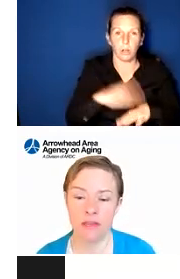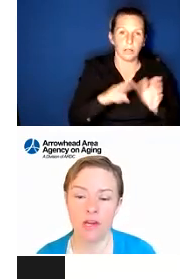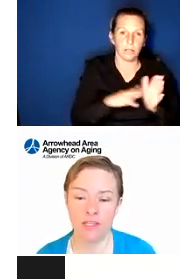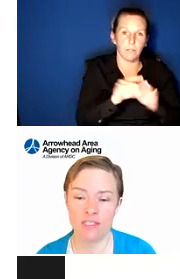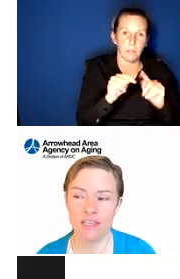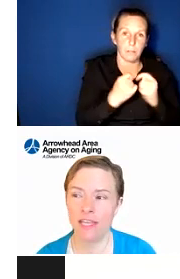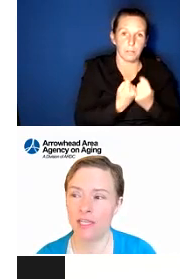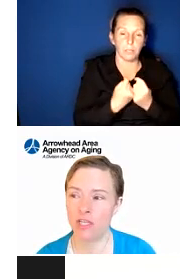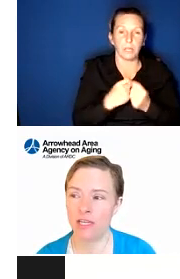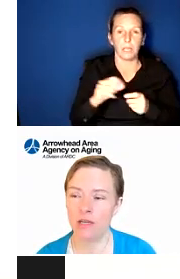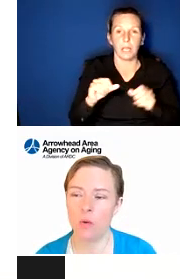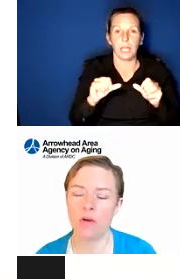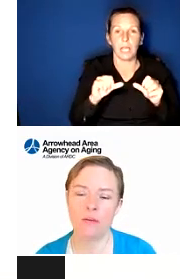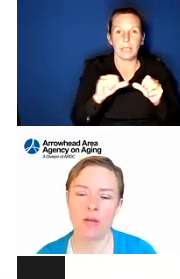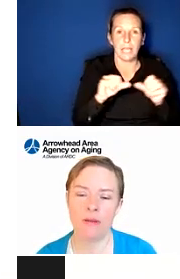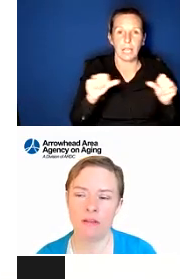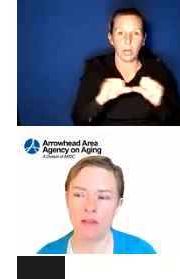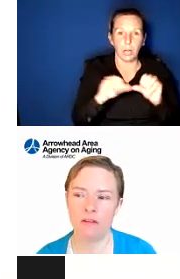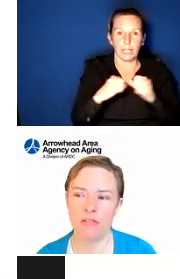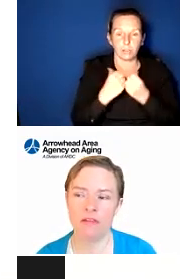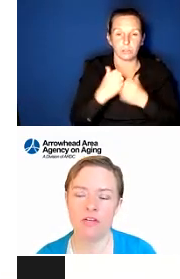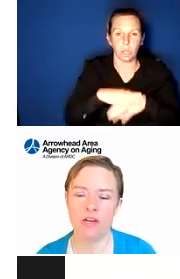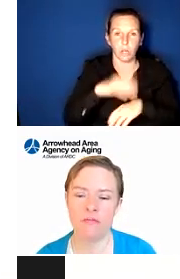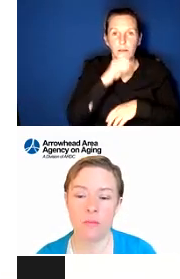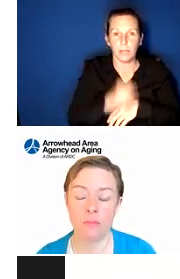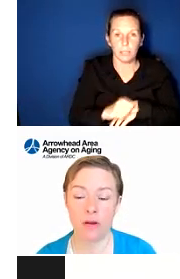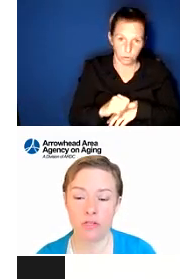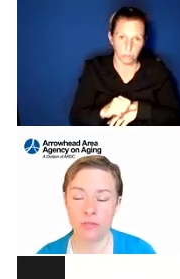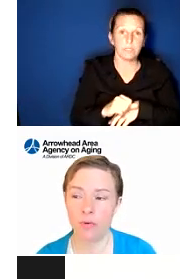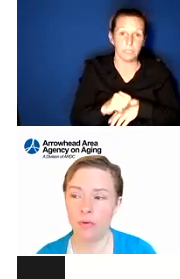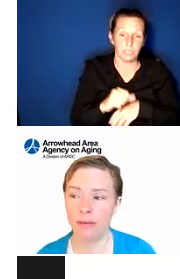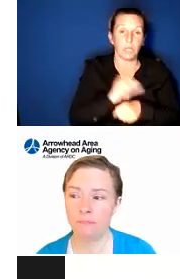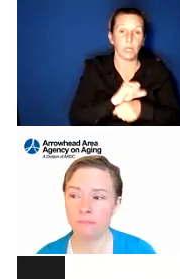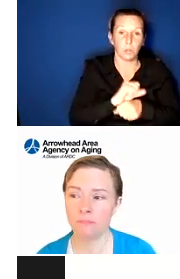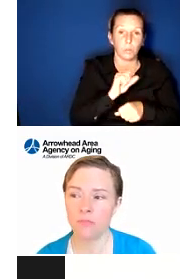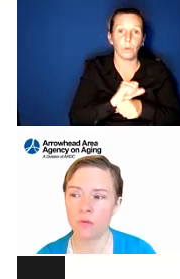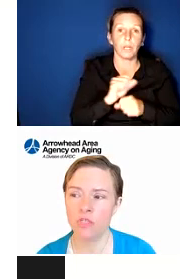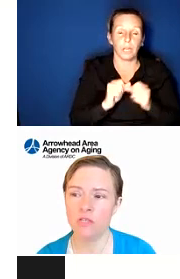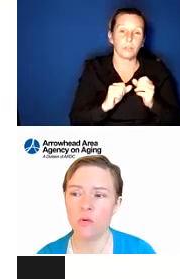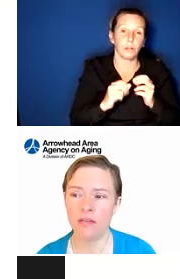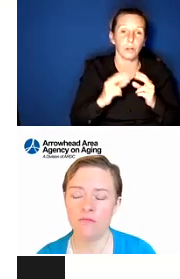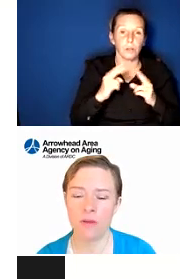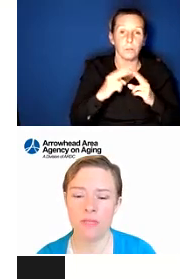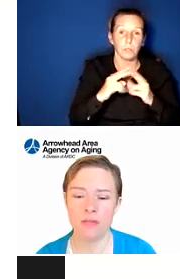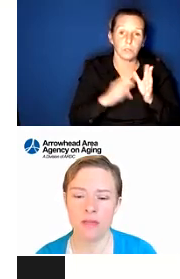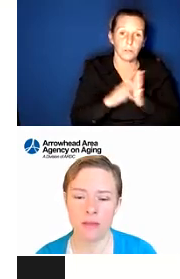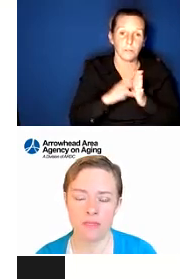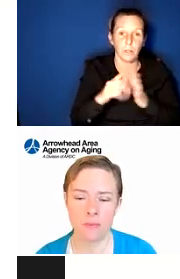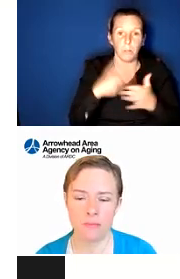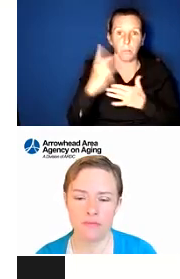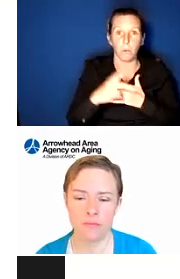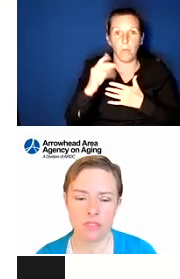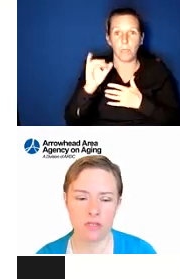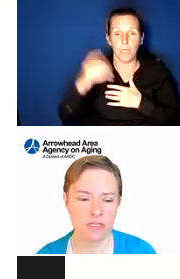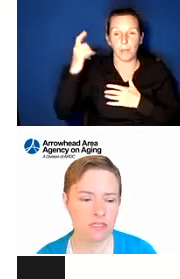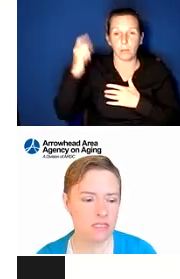the Area Agency on Aging, working primarily under the Elder Care Development Partnership Program, which is a grant from the